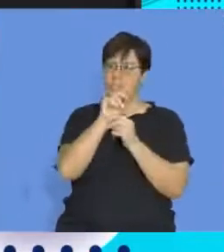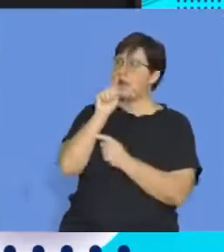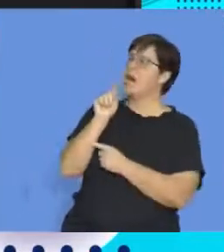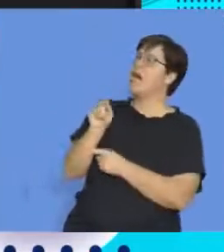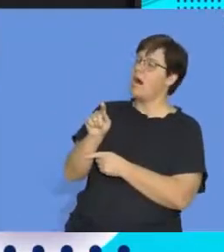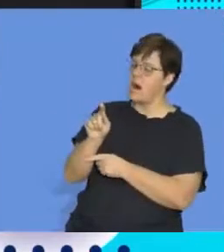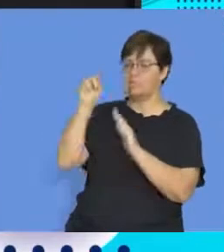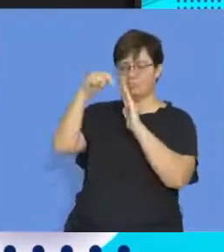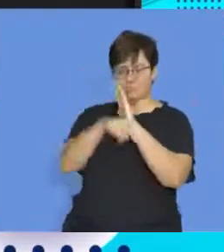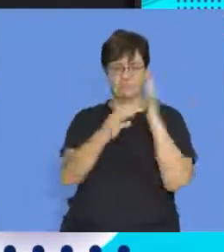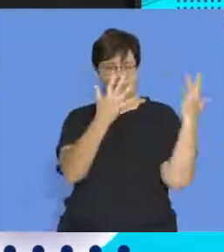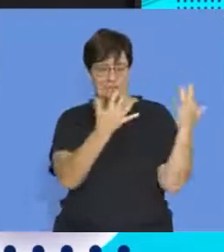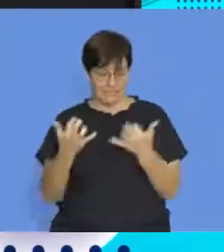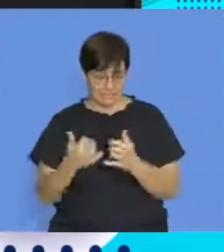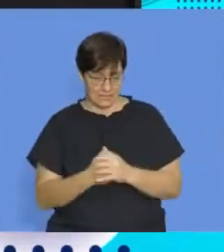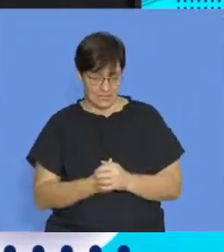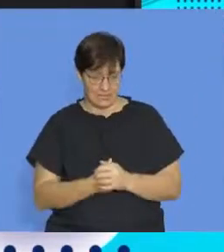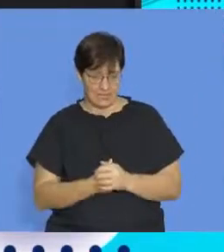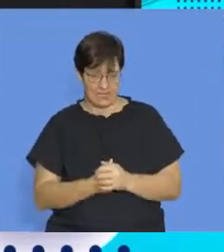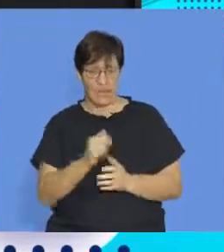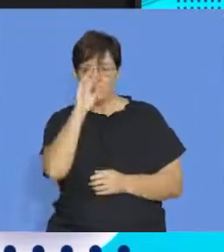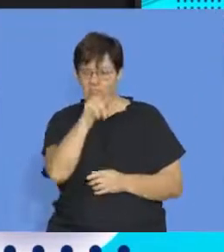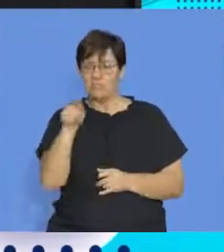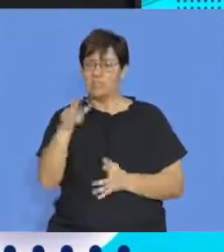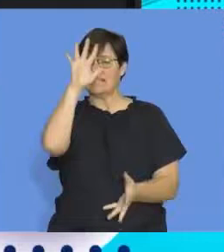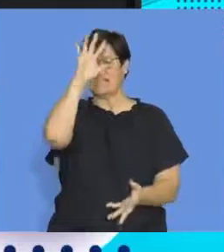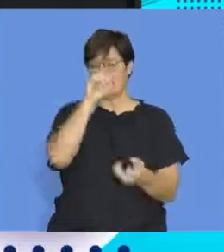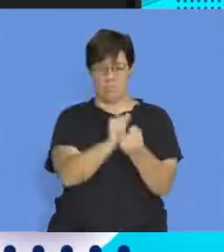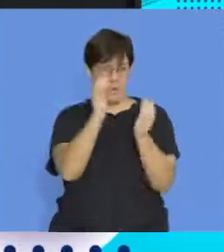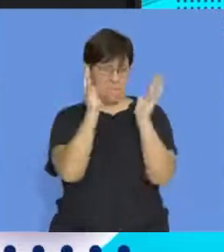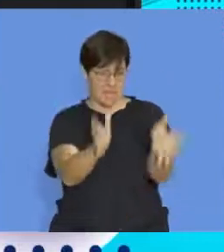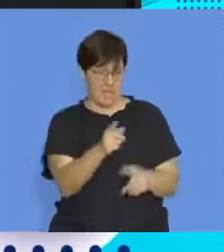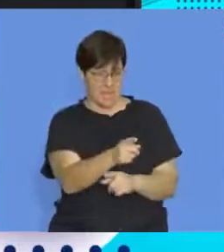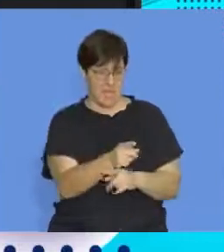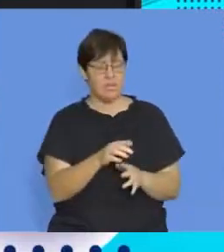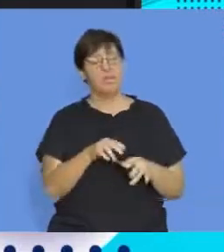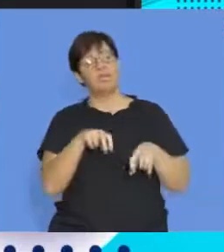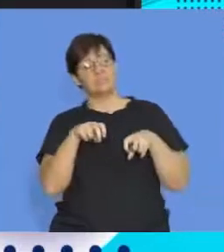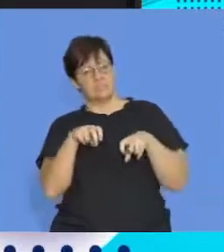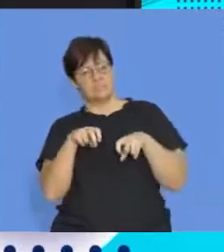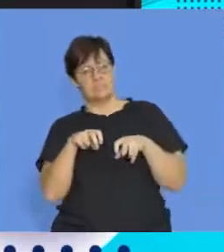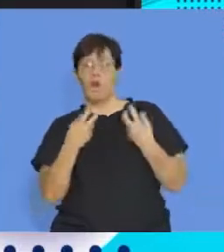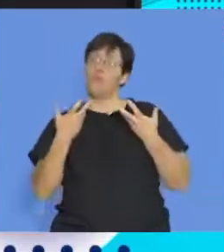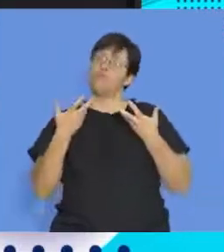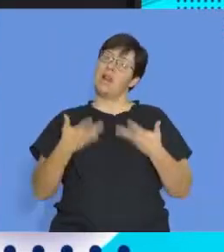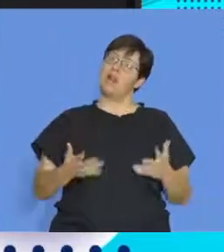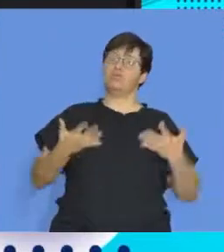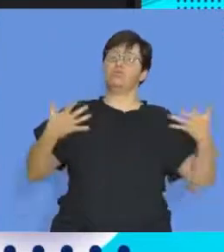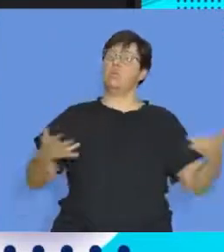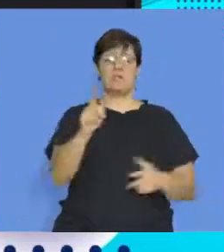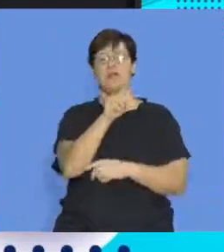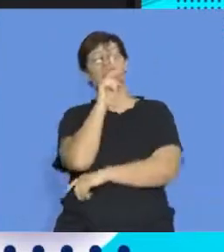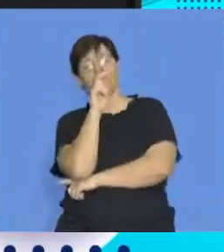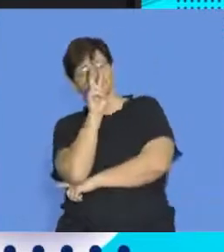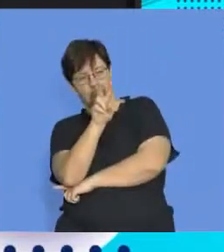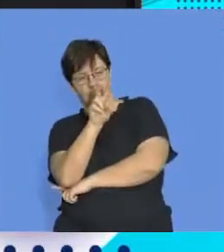in more detail. But remember, guys, this is a summary. So I want you to sit back. Don't relax too much,